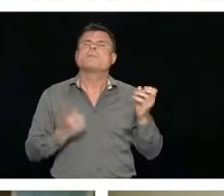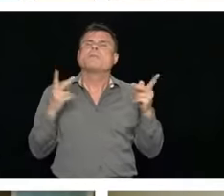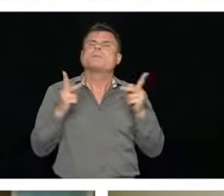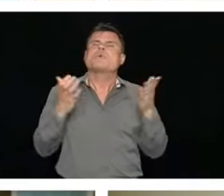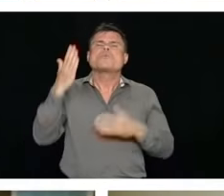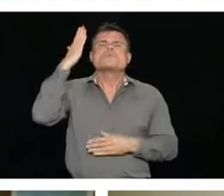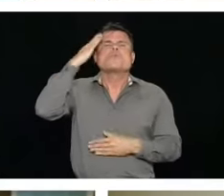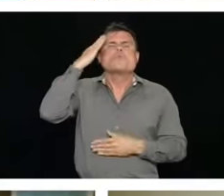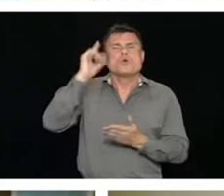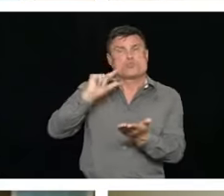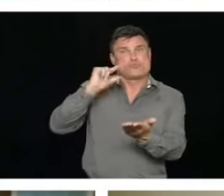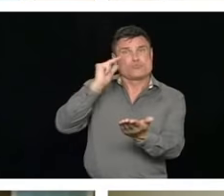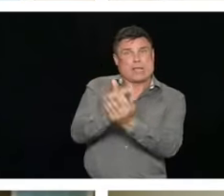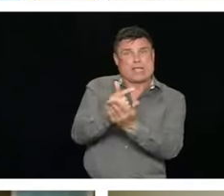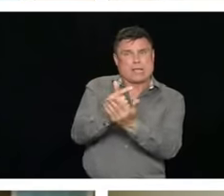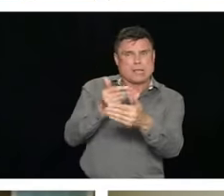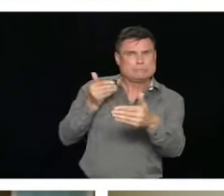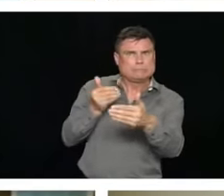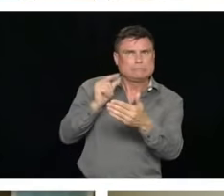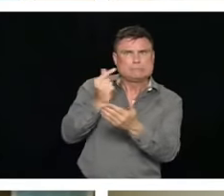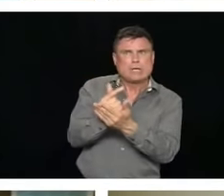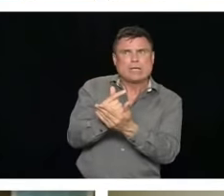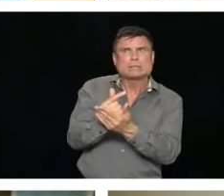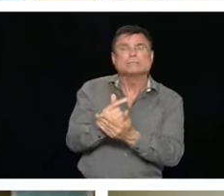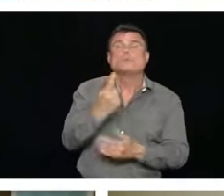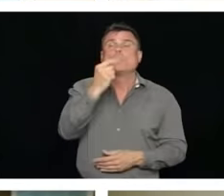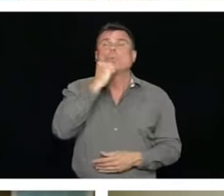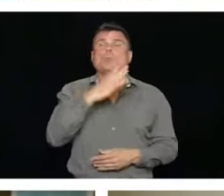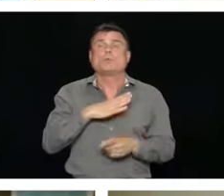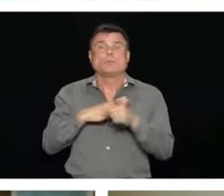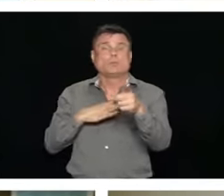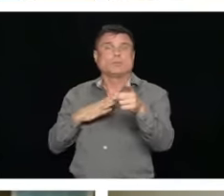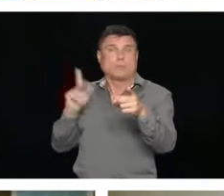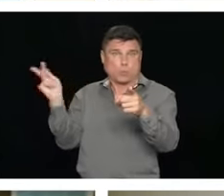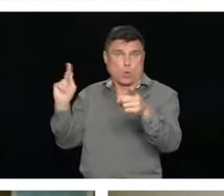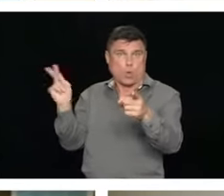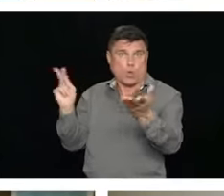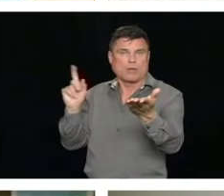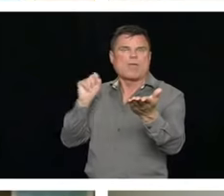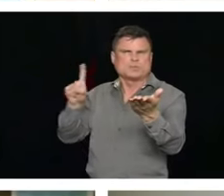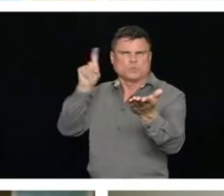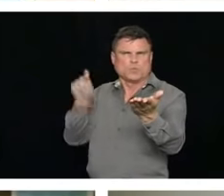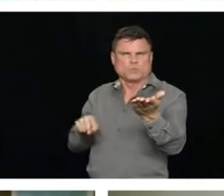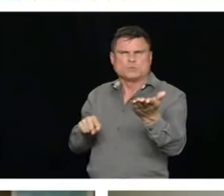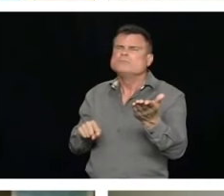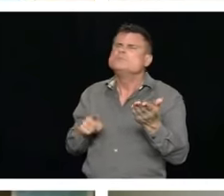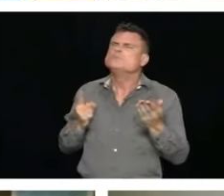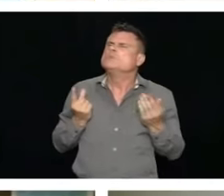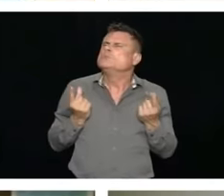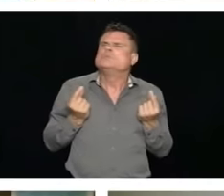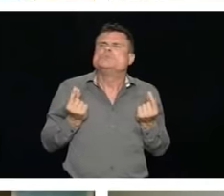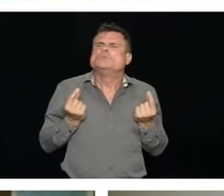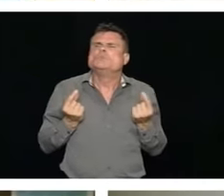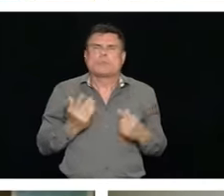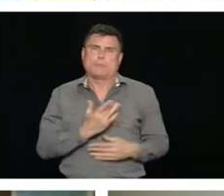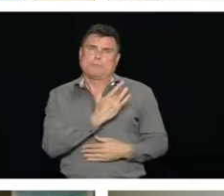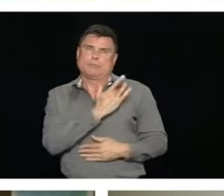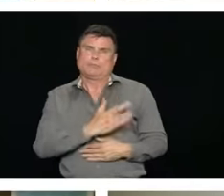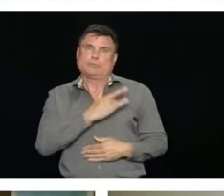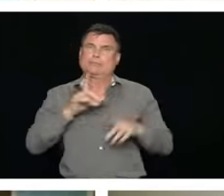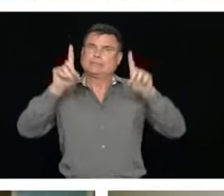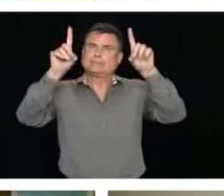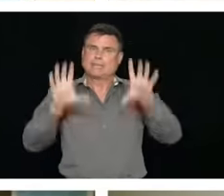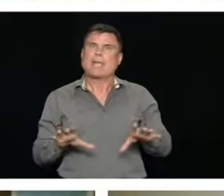about offering of the numeracy assessment and provincial exams, last English 12, communications 12